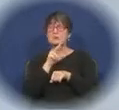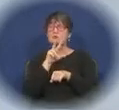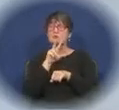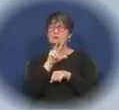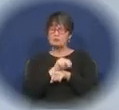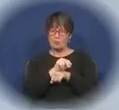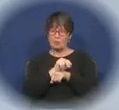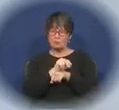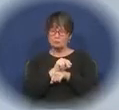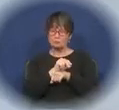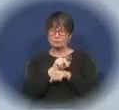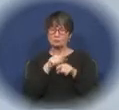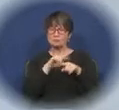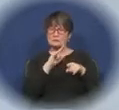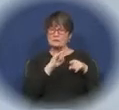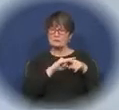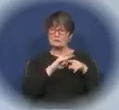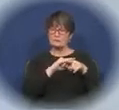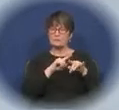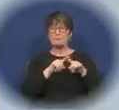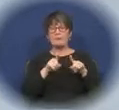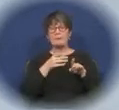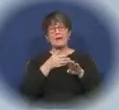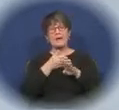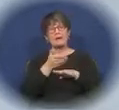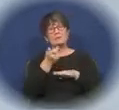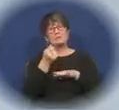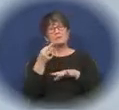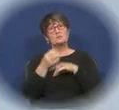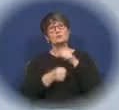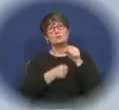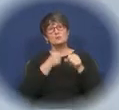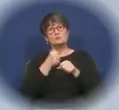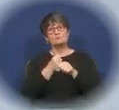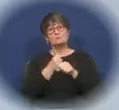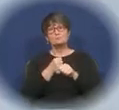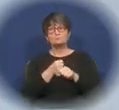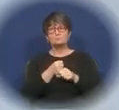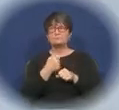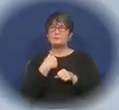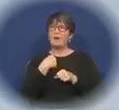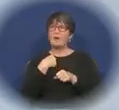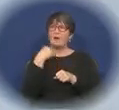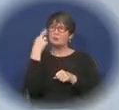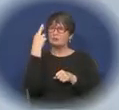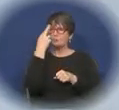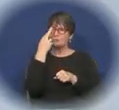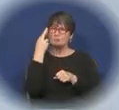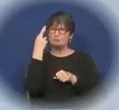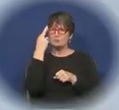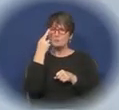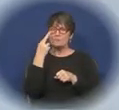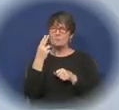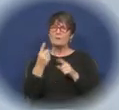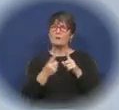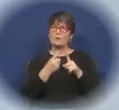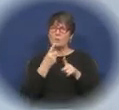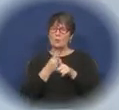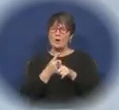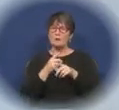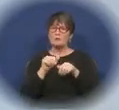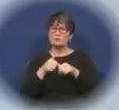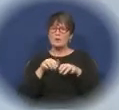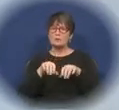to the cigarette. But now, after a few years, one comes to realize that when it comes to